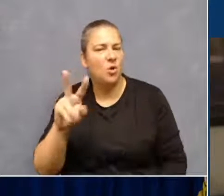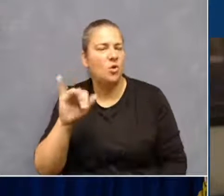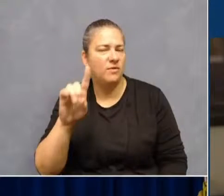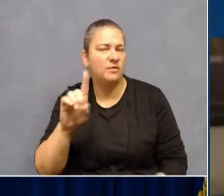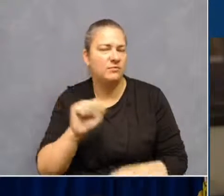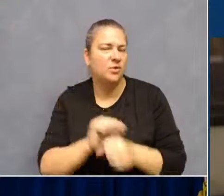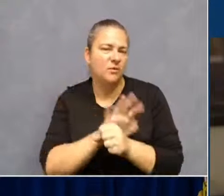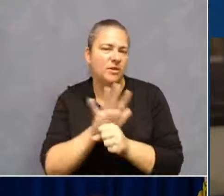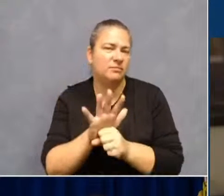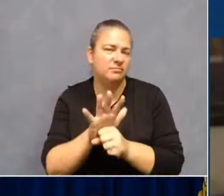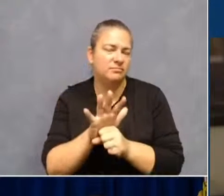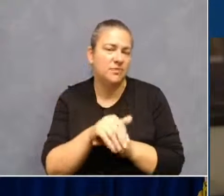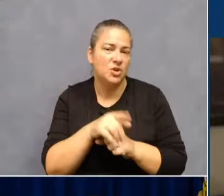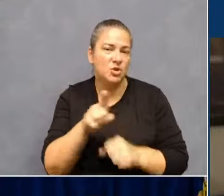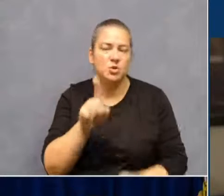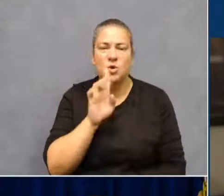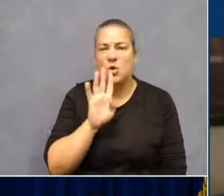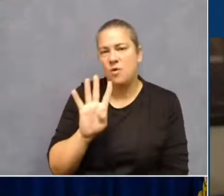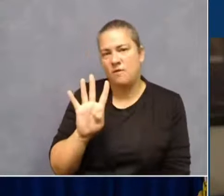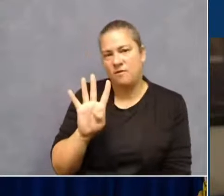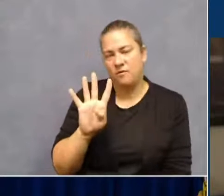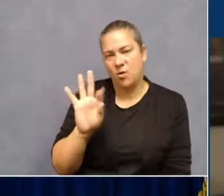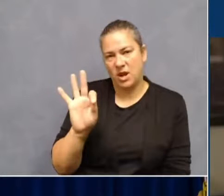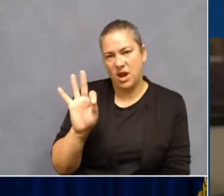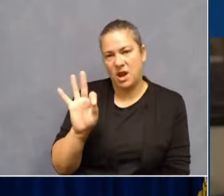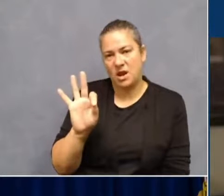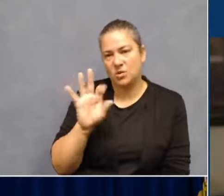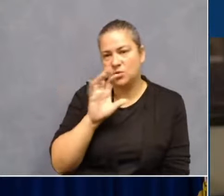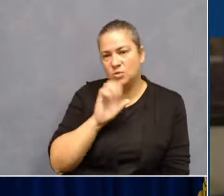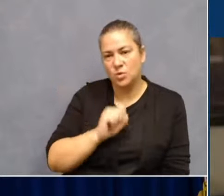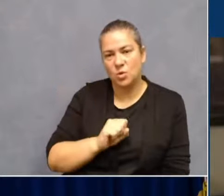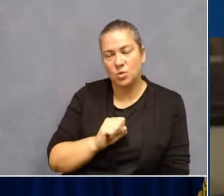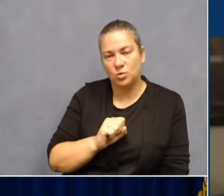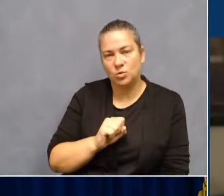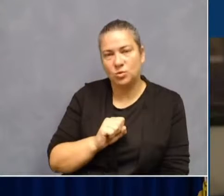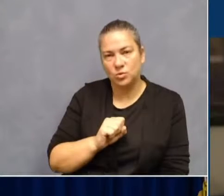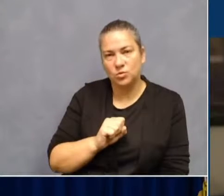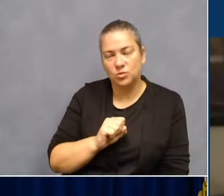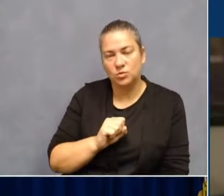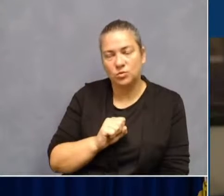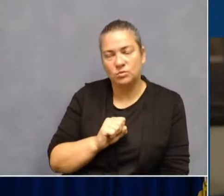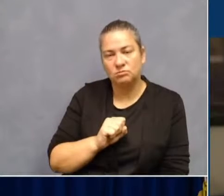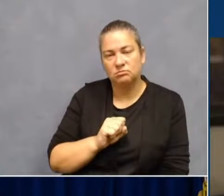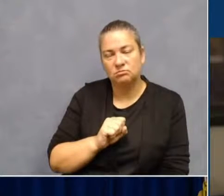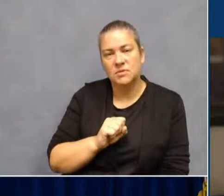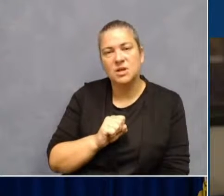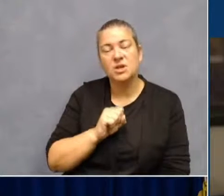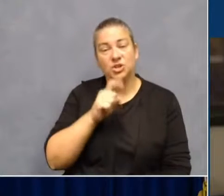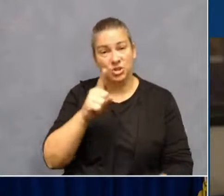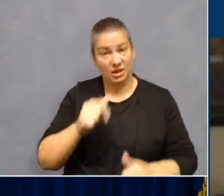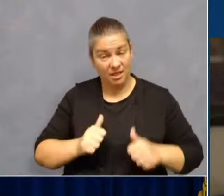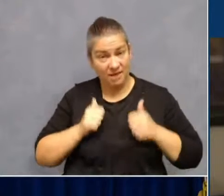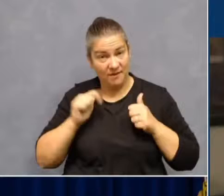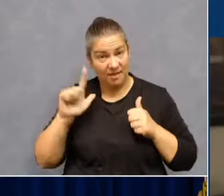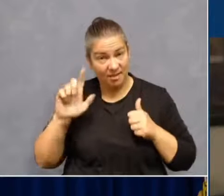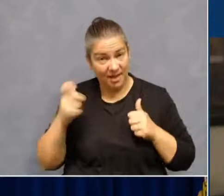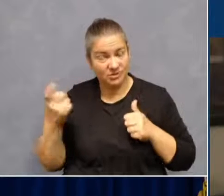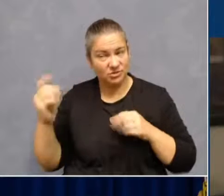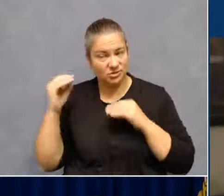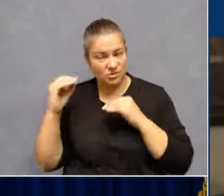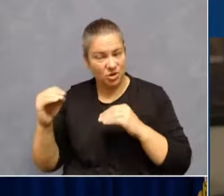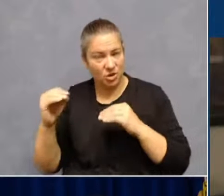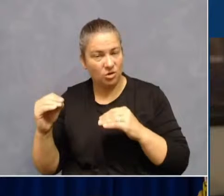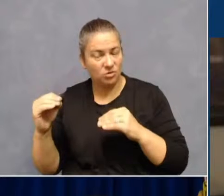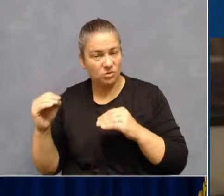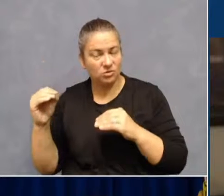Ruthie was only 49 years old. She lived and taught in Lexington and was called a warrior by Principal